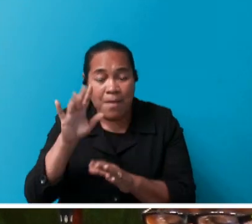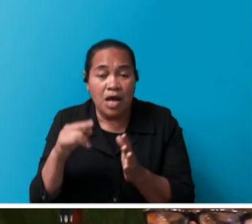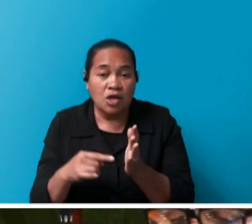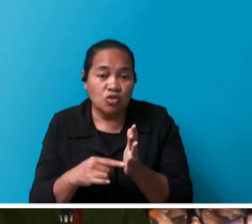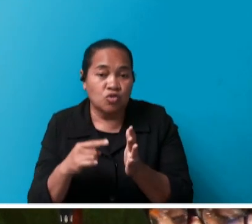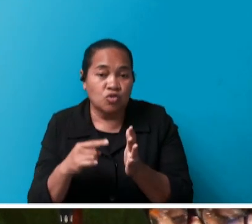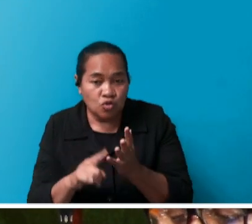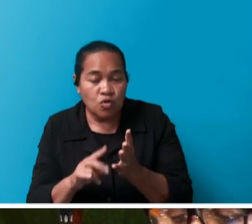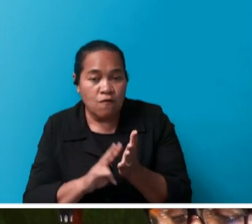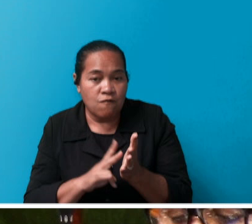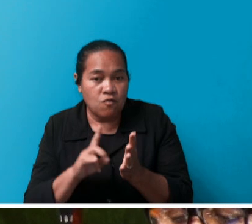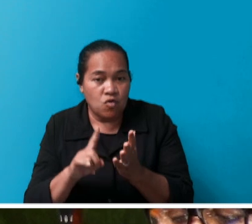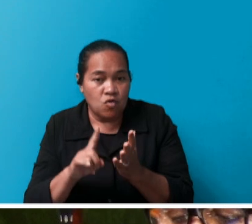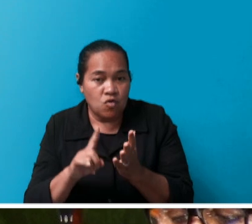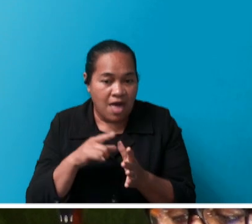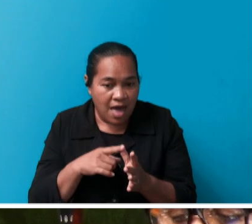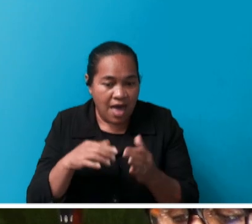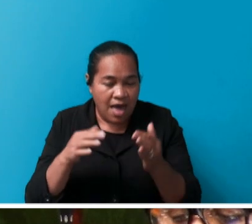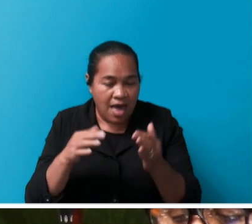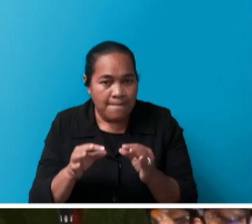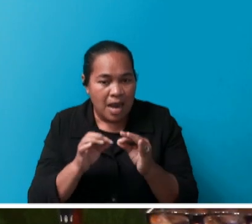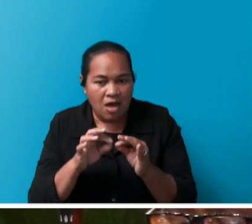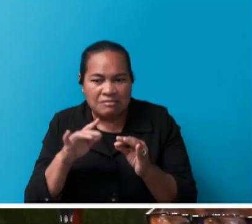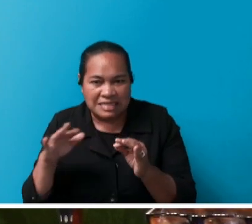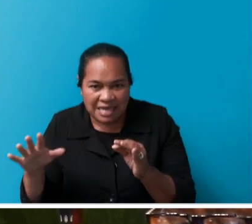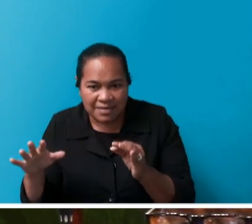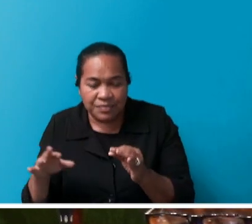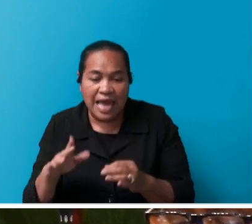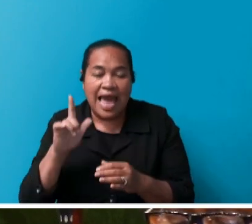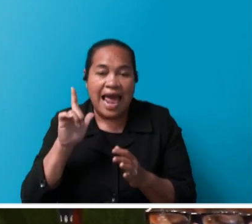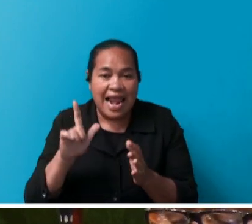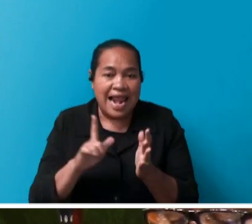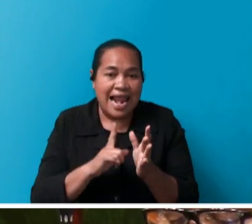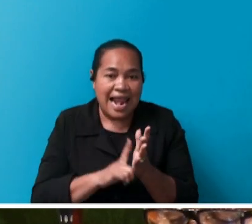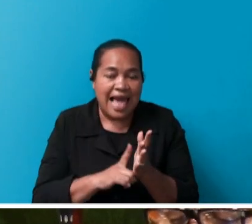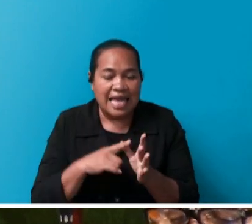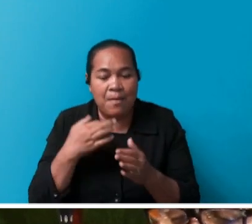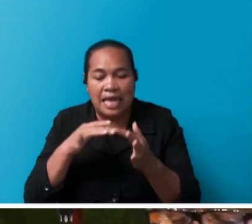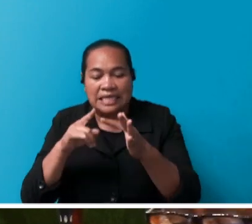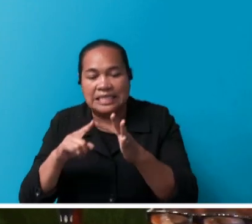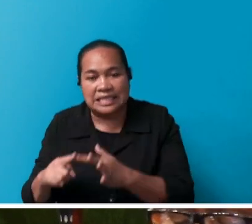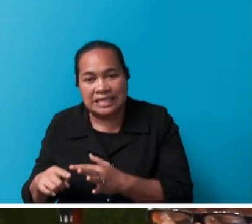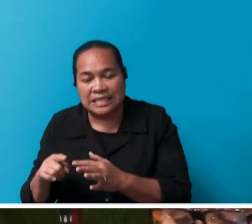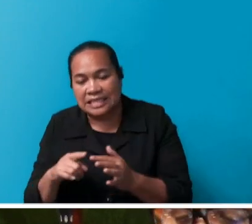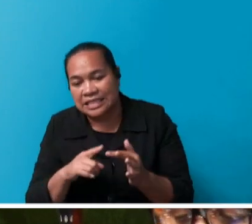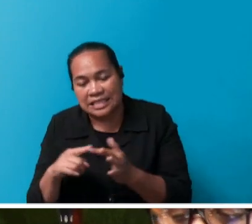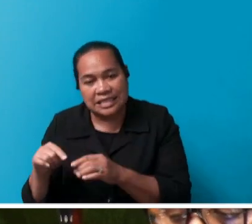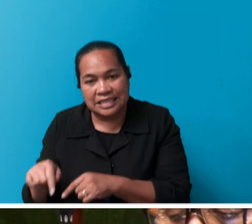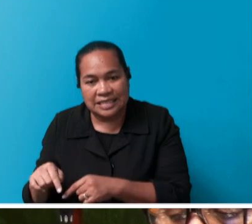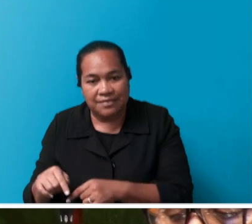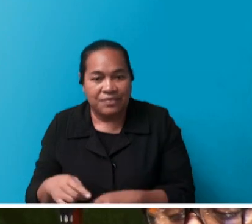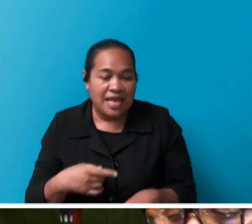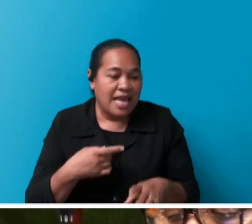Nursing Station, Talaulia Nursing Station, and Lakamba Hospital in the Eastern Division, and Kese Health Center